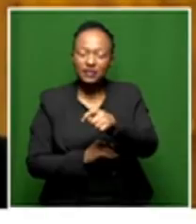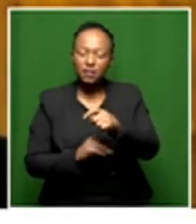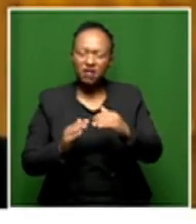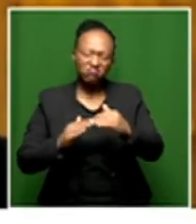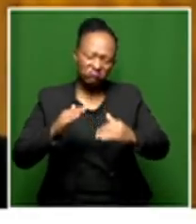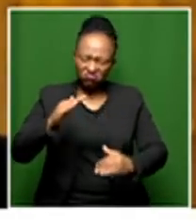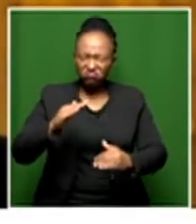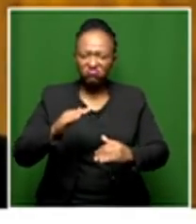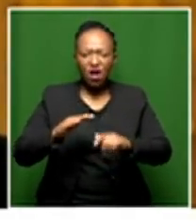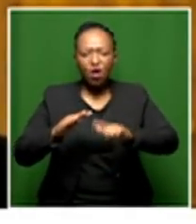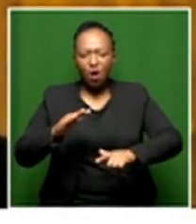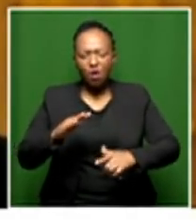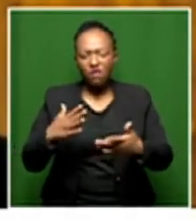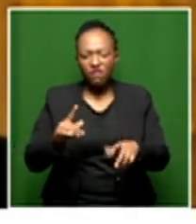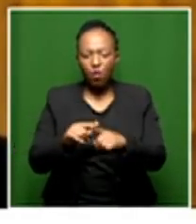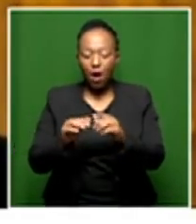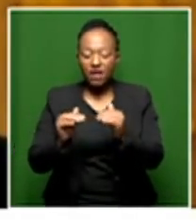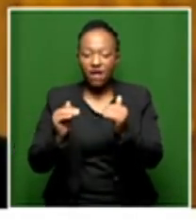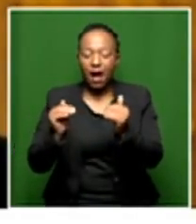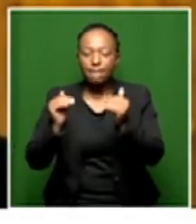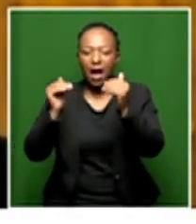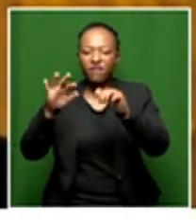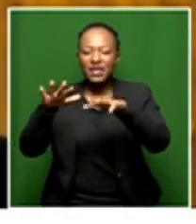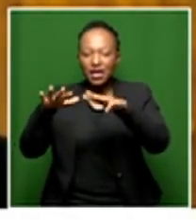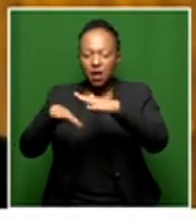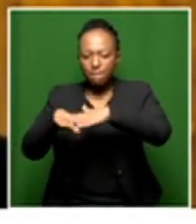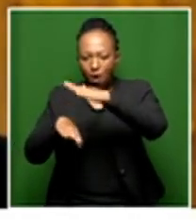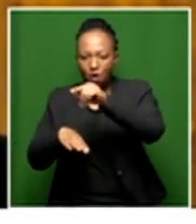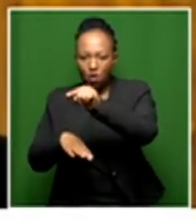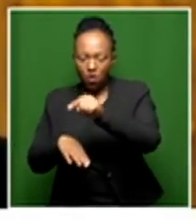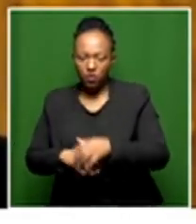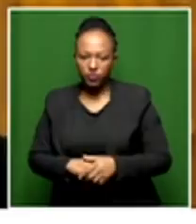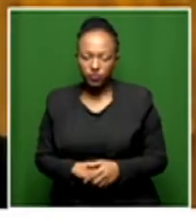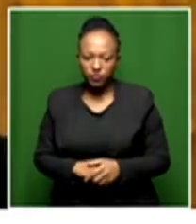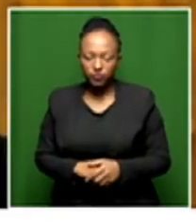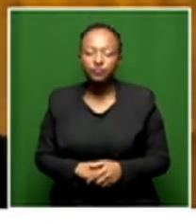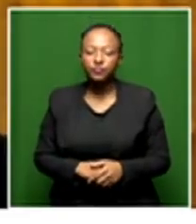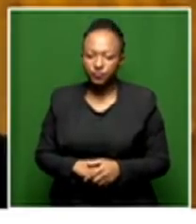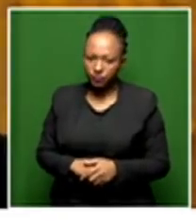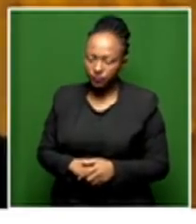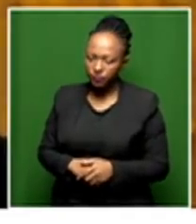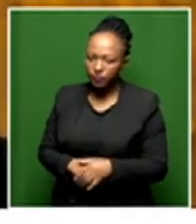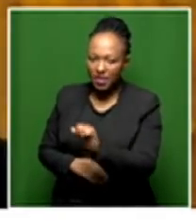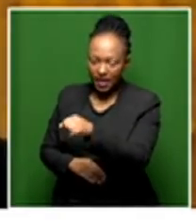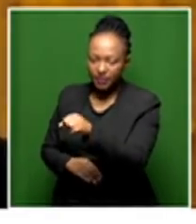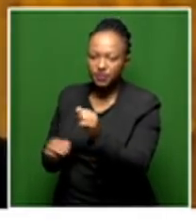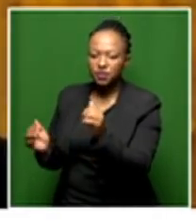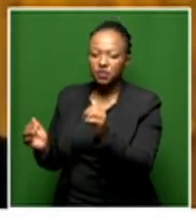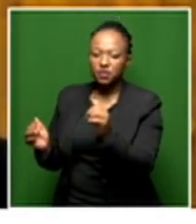lower than those that are above 19 years old. So, yes. that's the reality. When